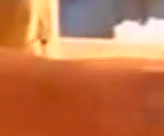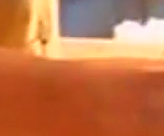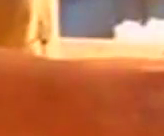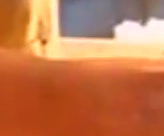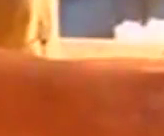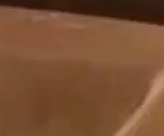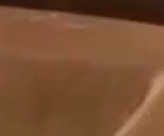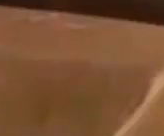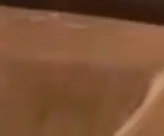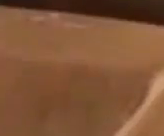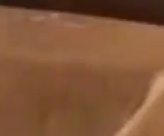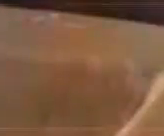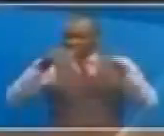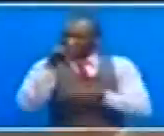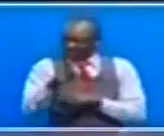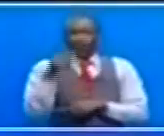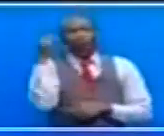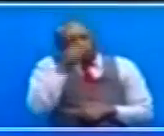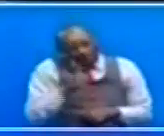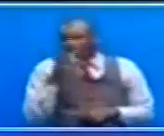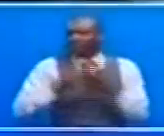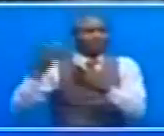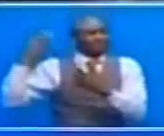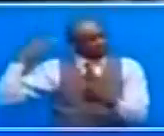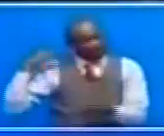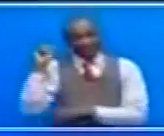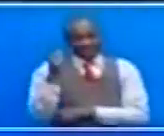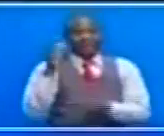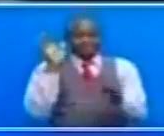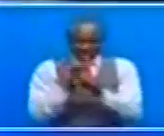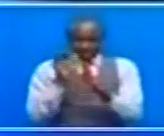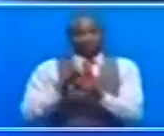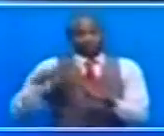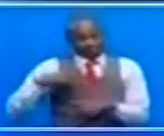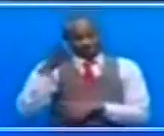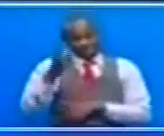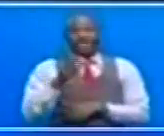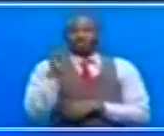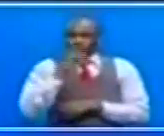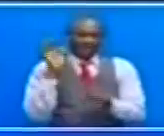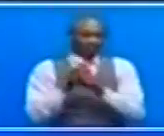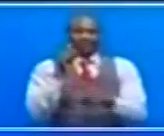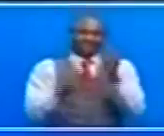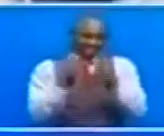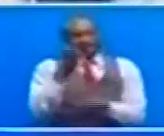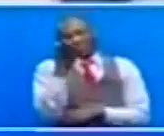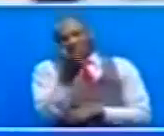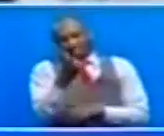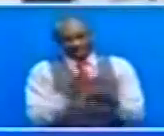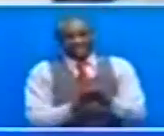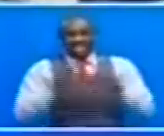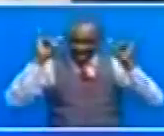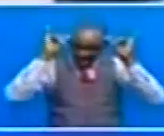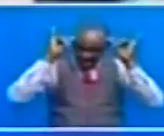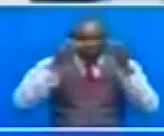Dairy farming is one of the oldest farming activities in Kenya, as the majority of the population consume substantial amount of milk, with